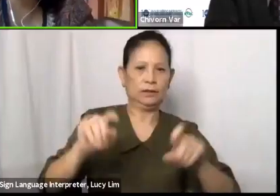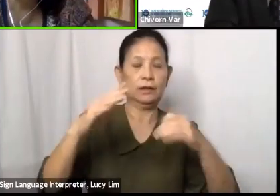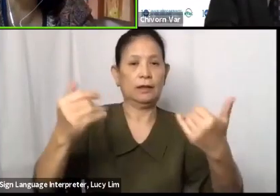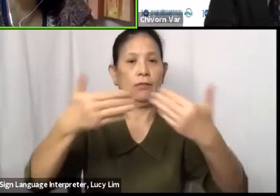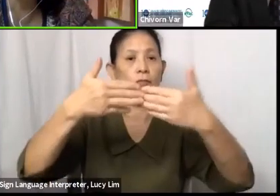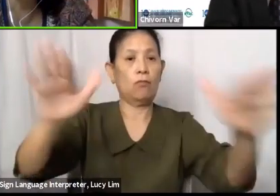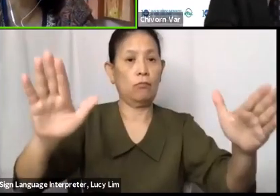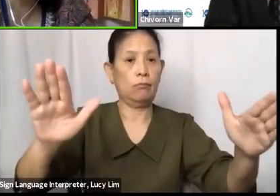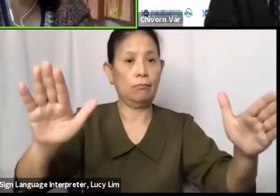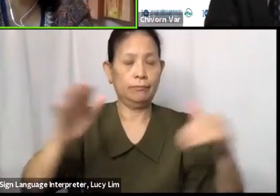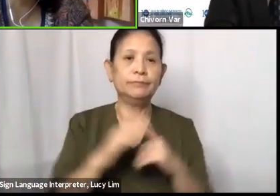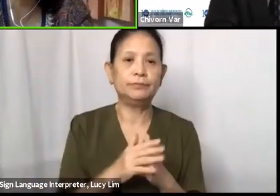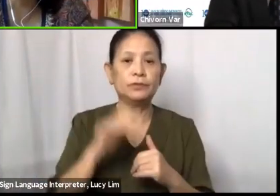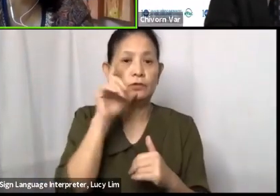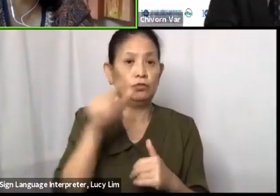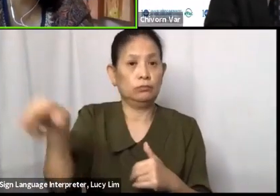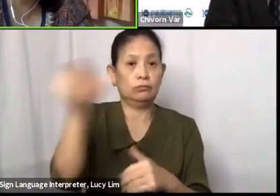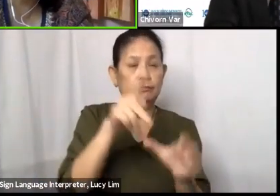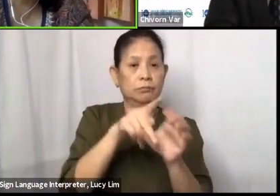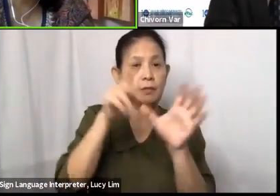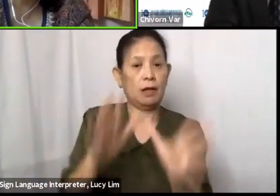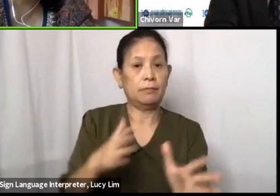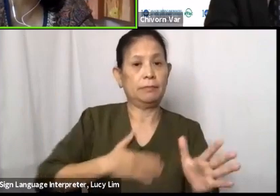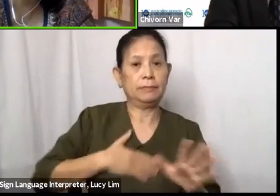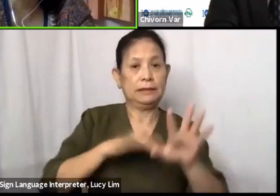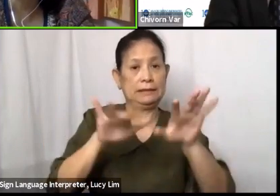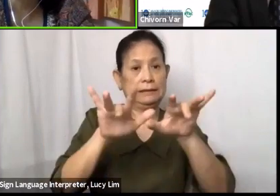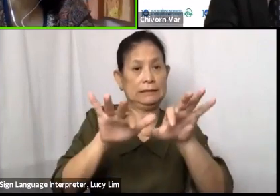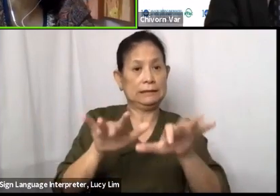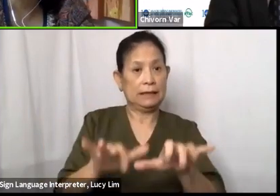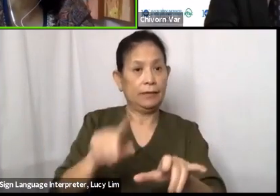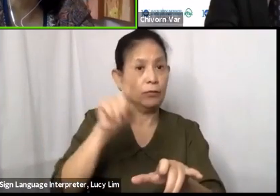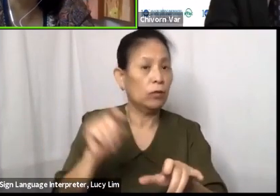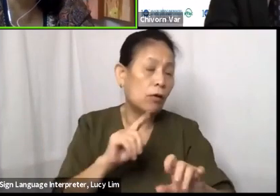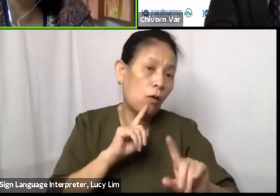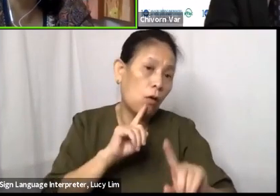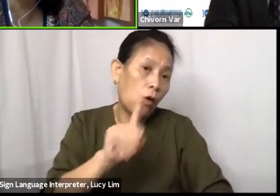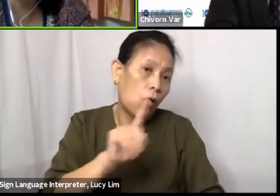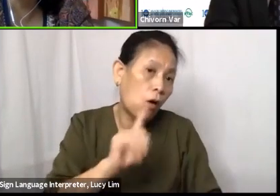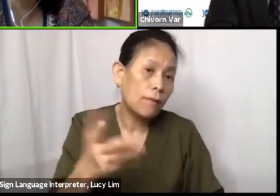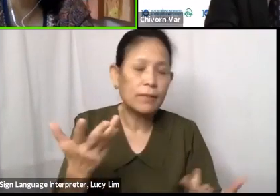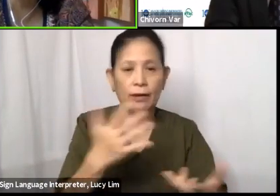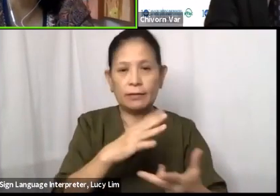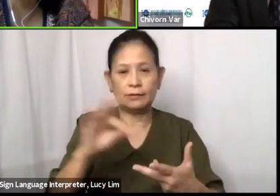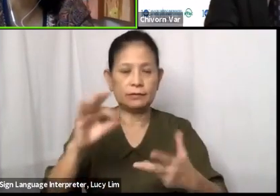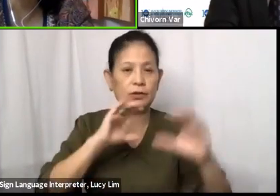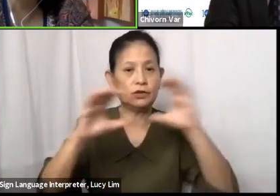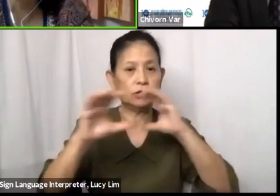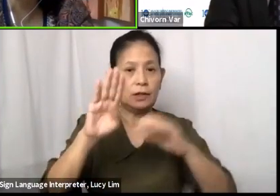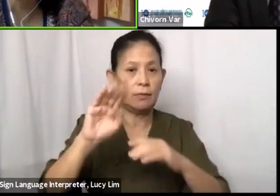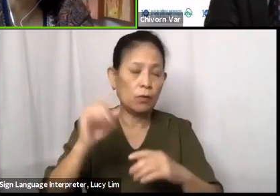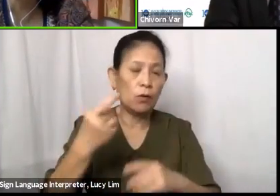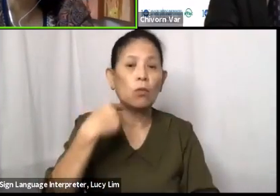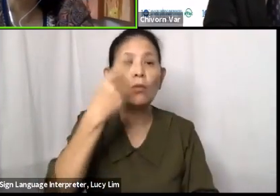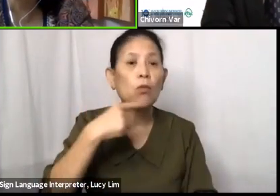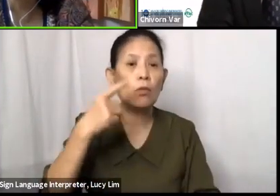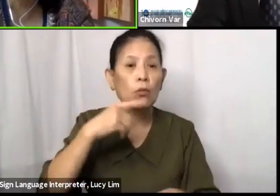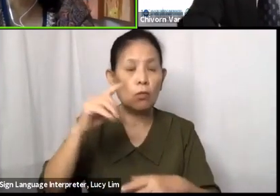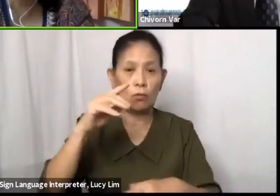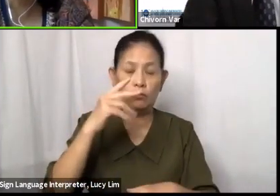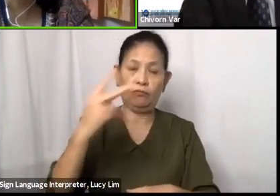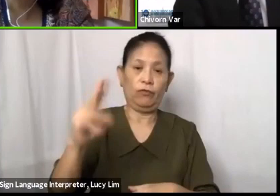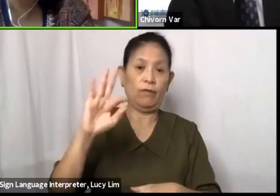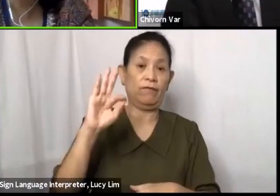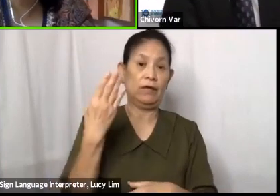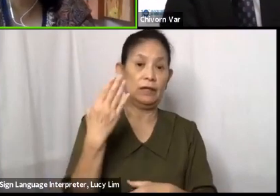session. Participants, please type in your comments or questions in the chat box. And those watching on the Facebook can type